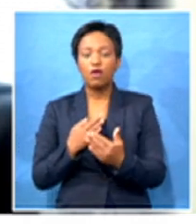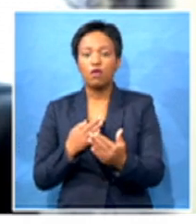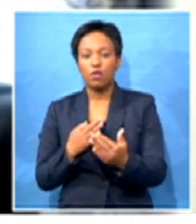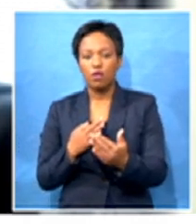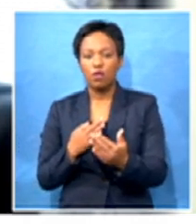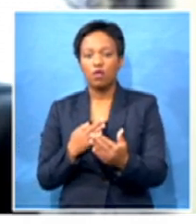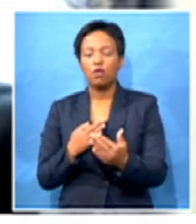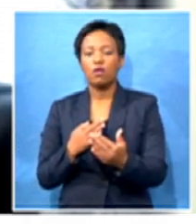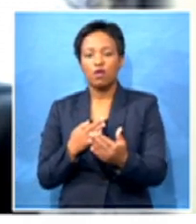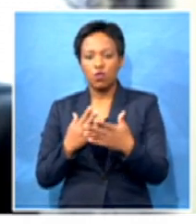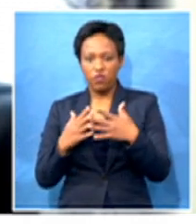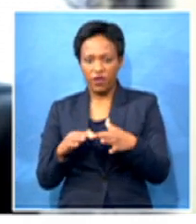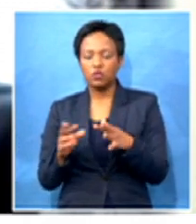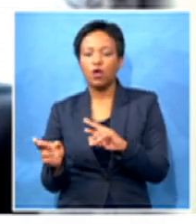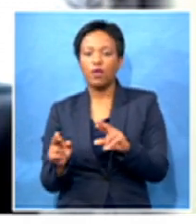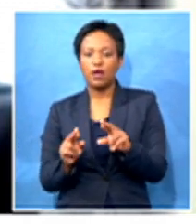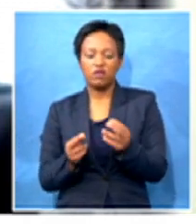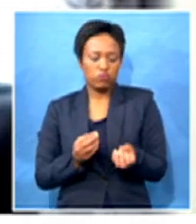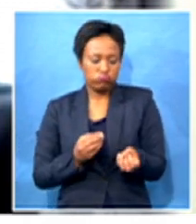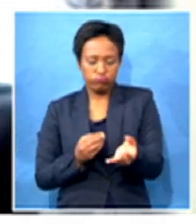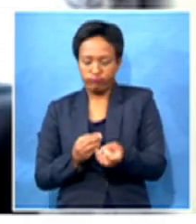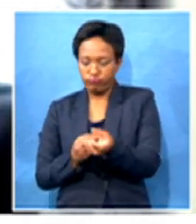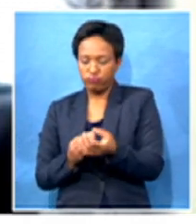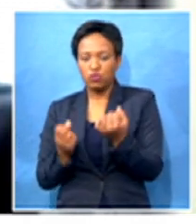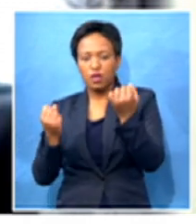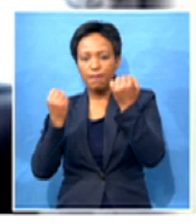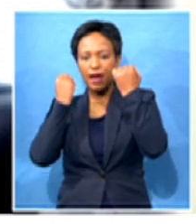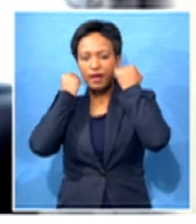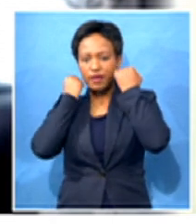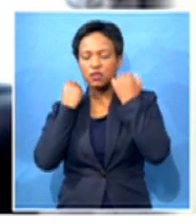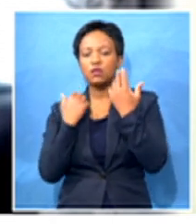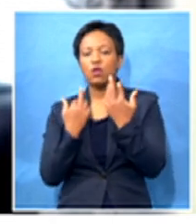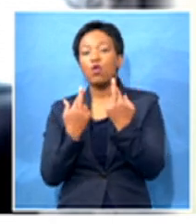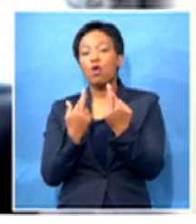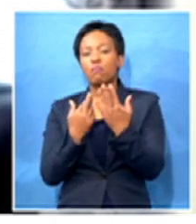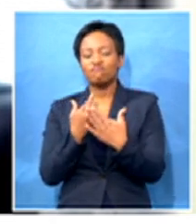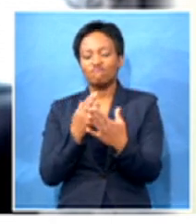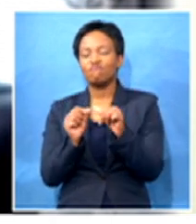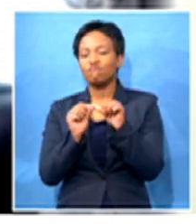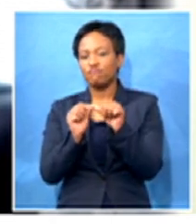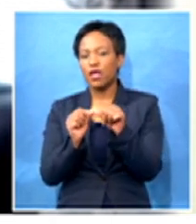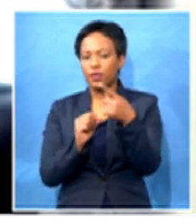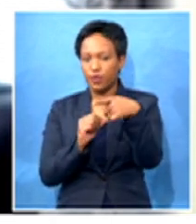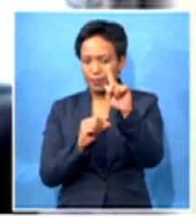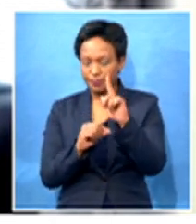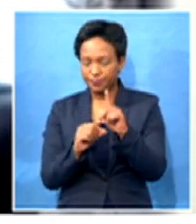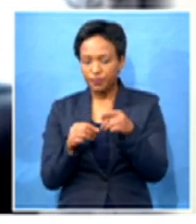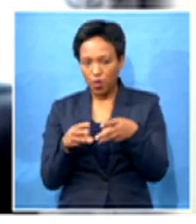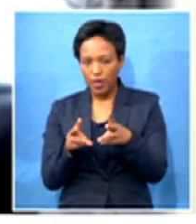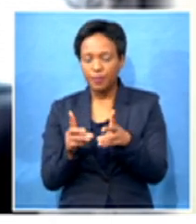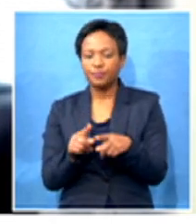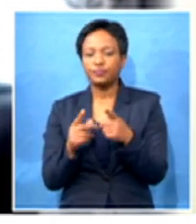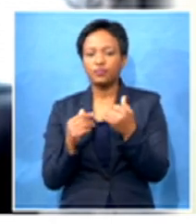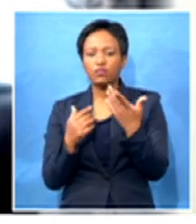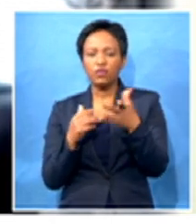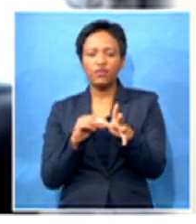act on distribution of blankets, and we are going towards the correct direction. We have identified a number of